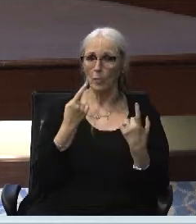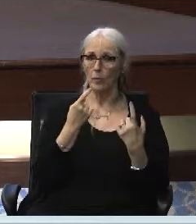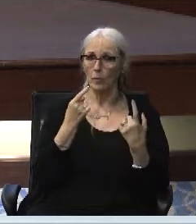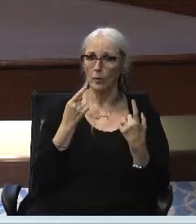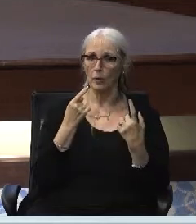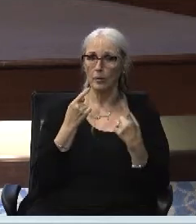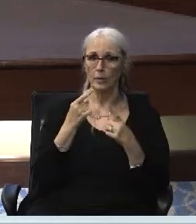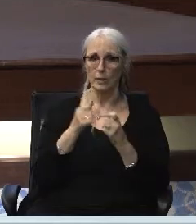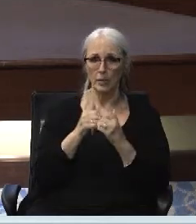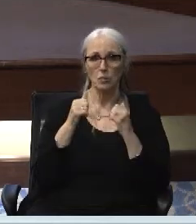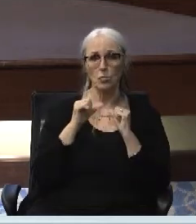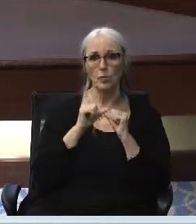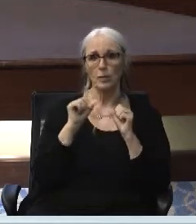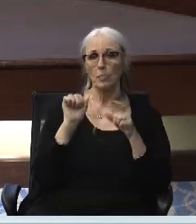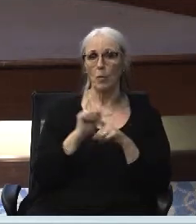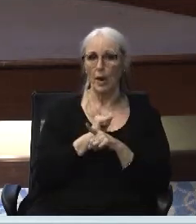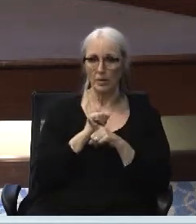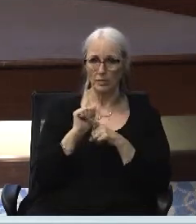best practice.